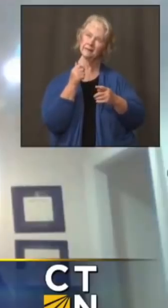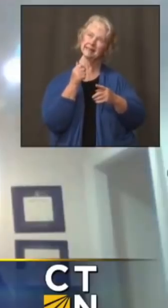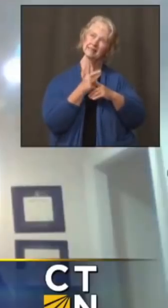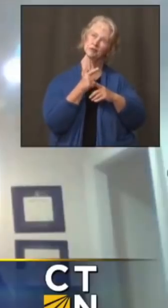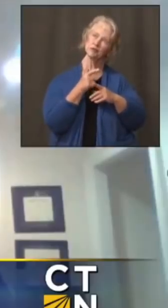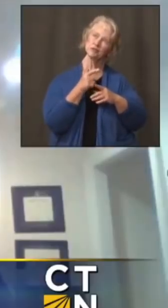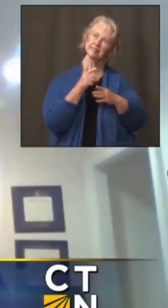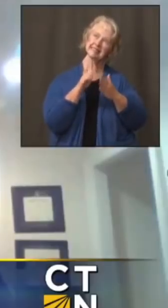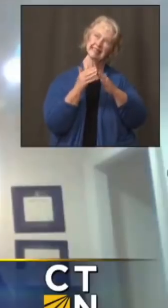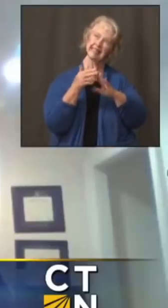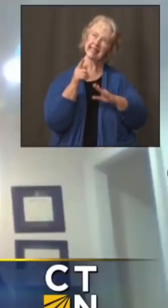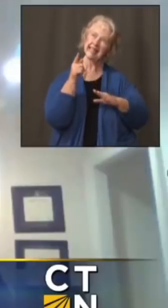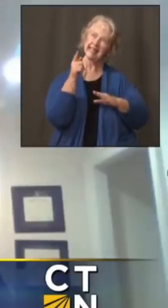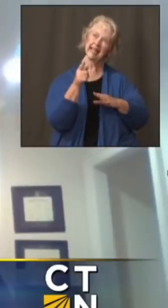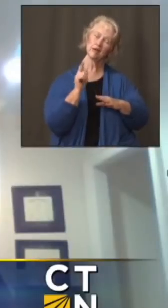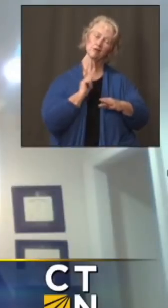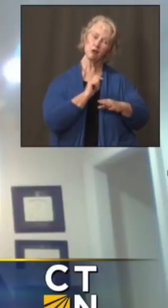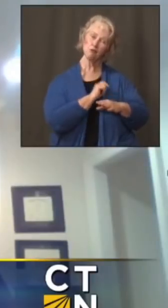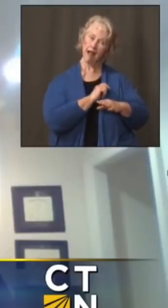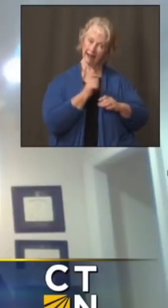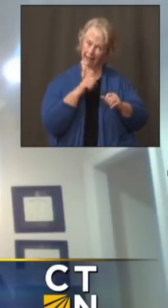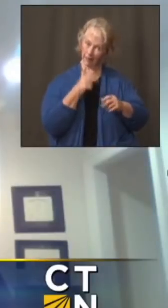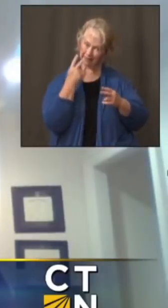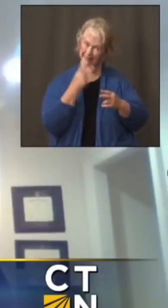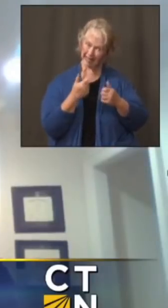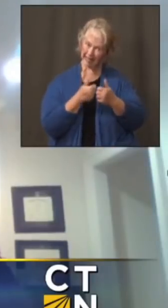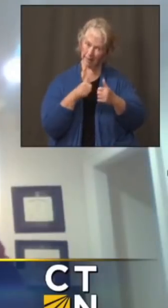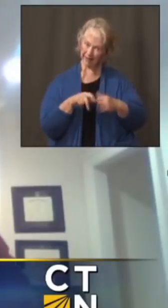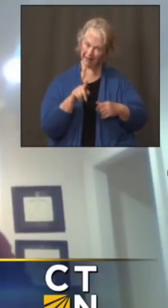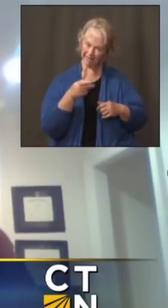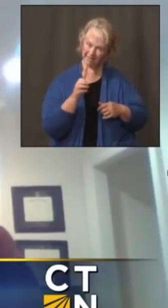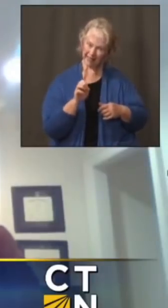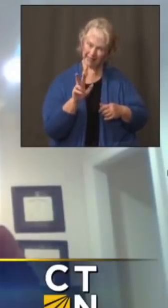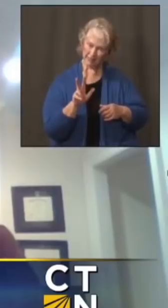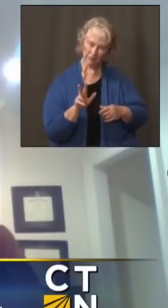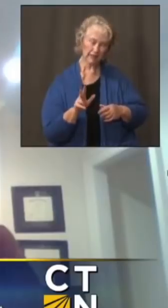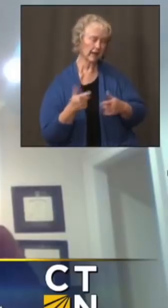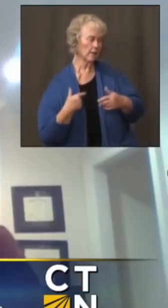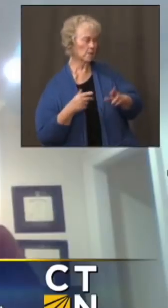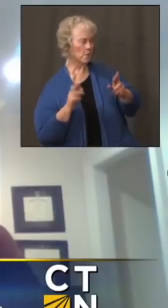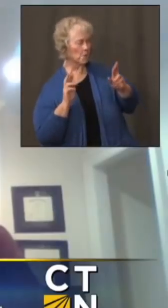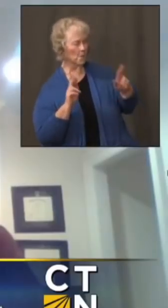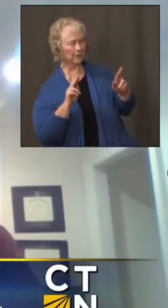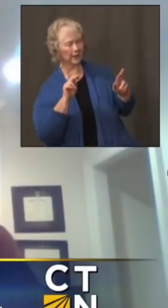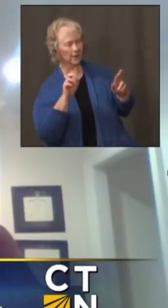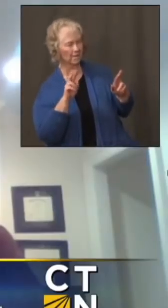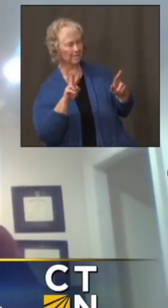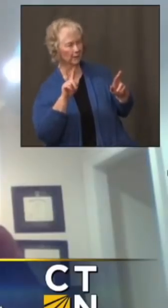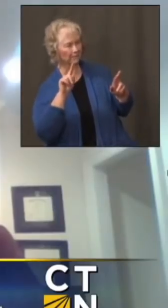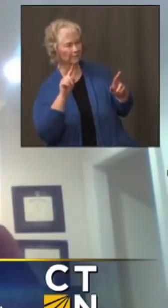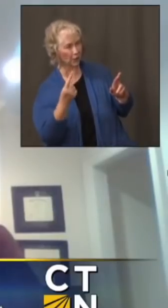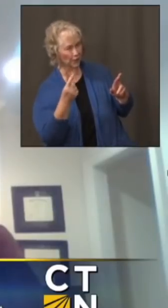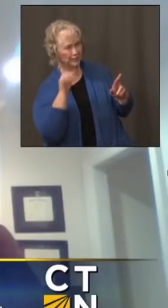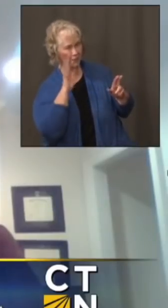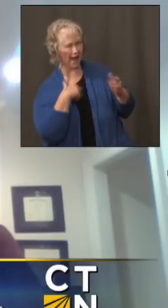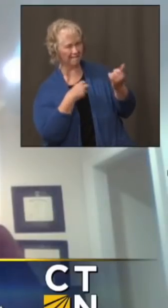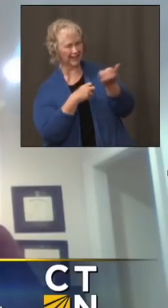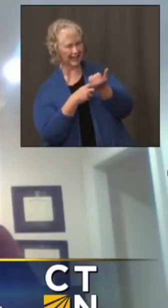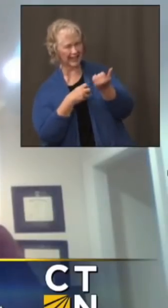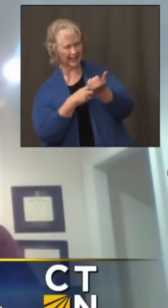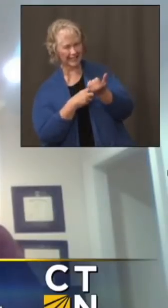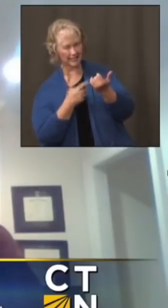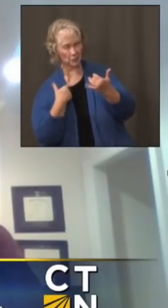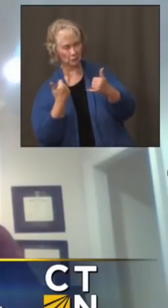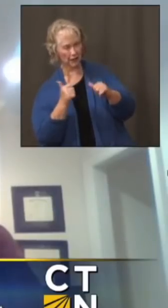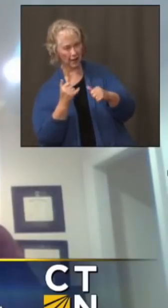games in phase 3 or what? So, Ken, I'm very hopeful that the November 1st game, there will be tickets available. So we're finalizing